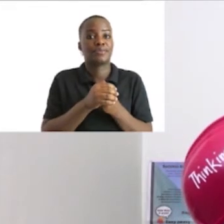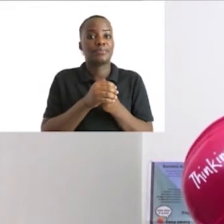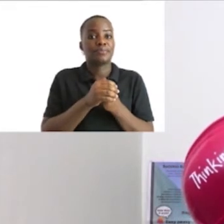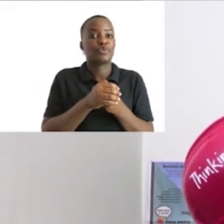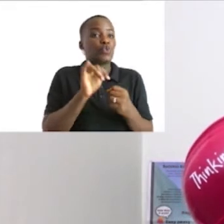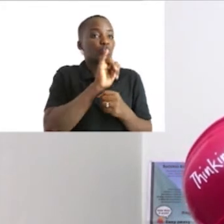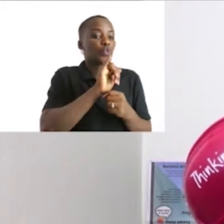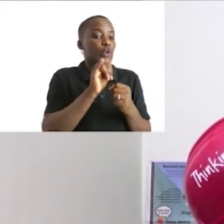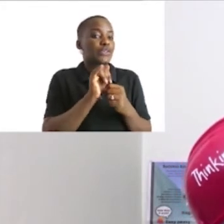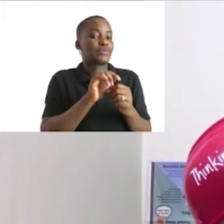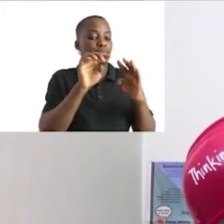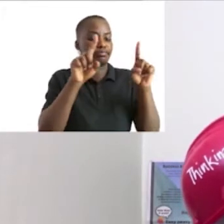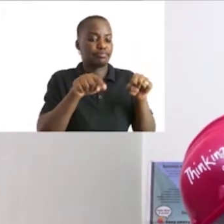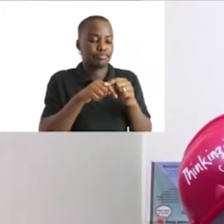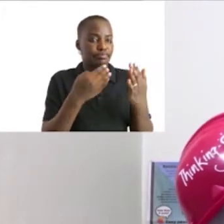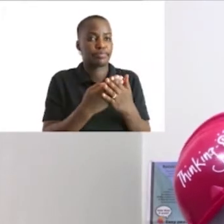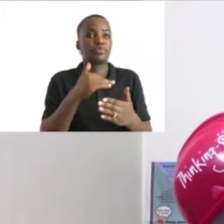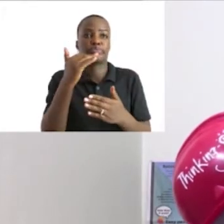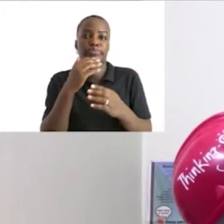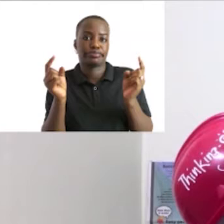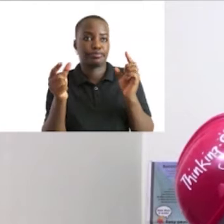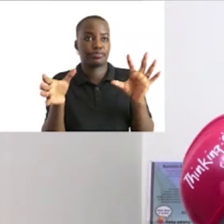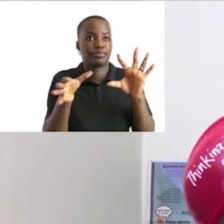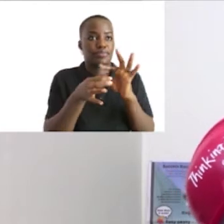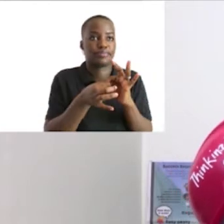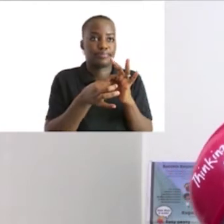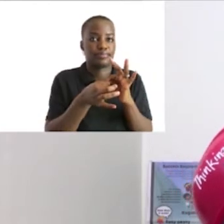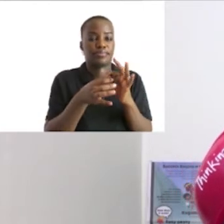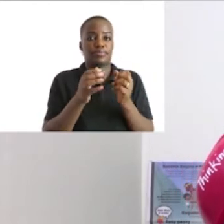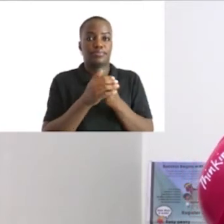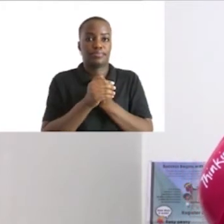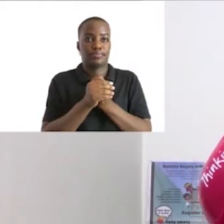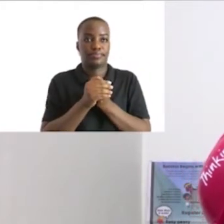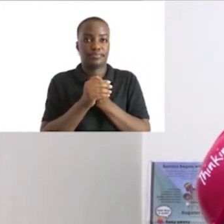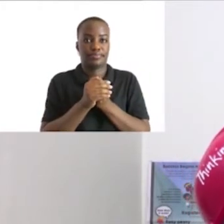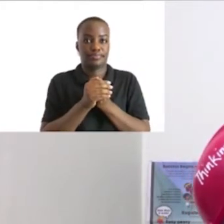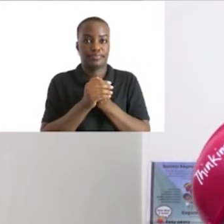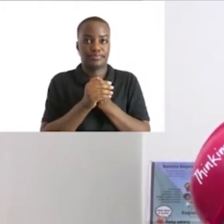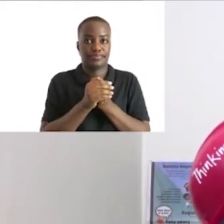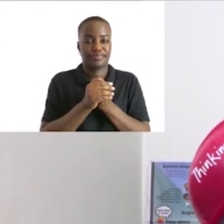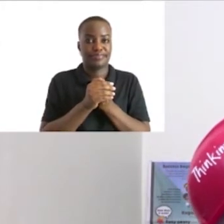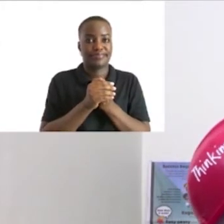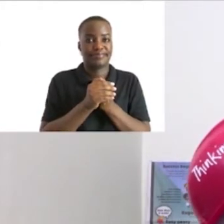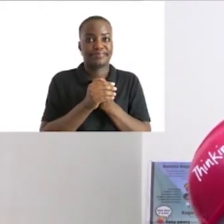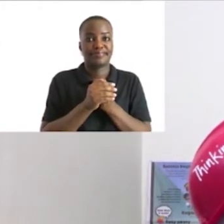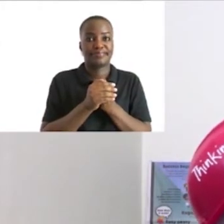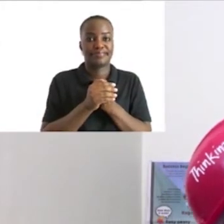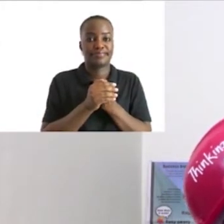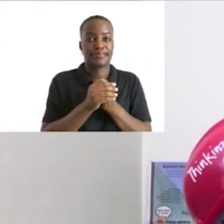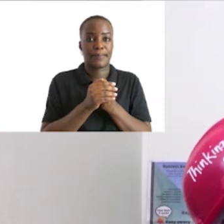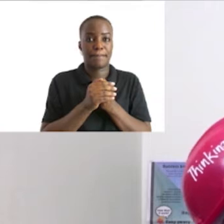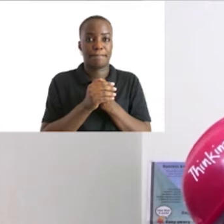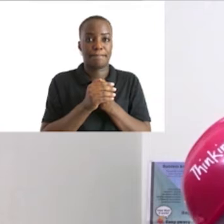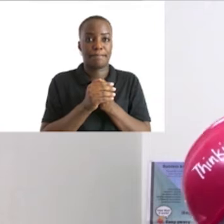any of the pictures that she can see, so that the picture will match the story in the box.